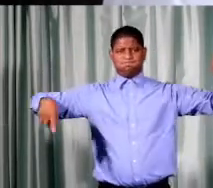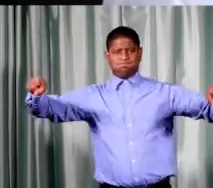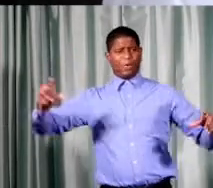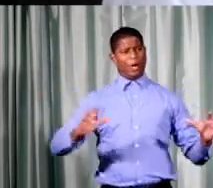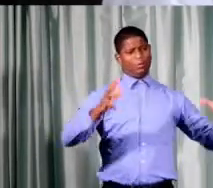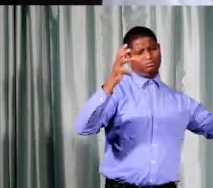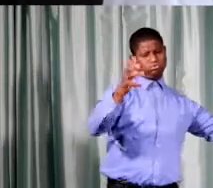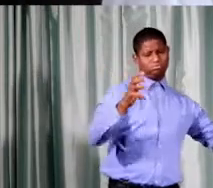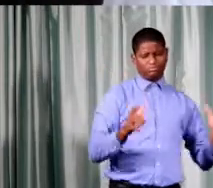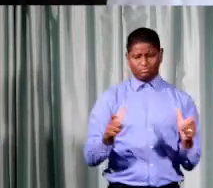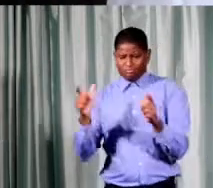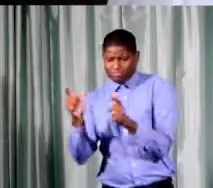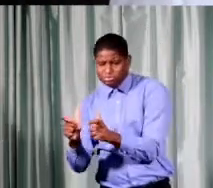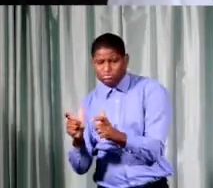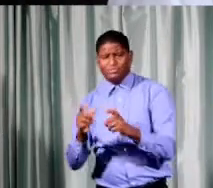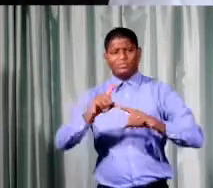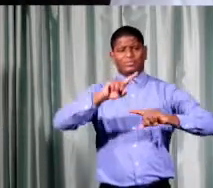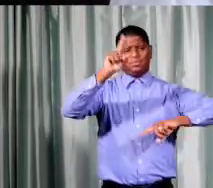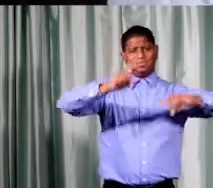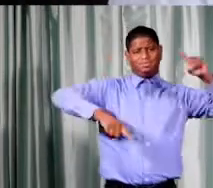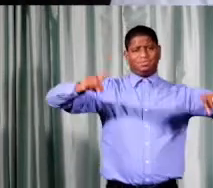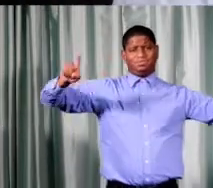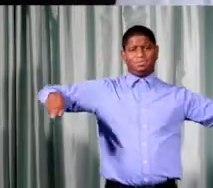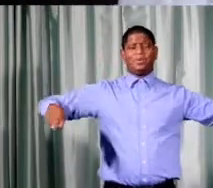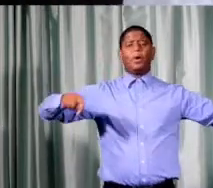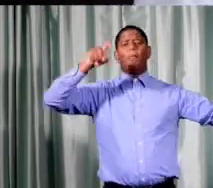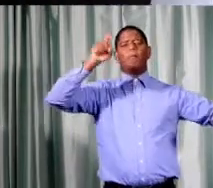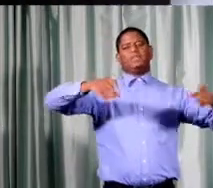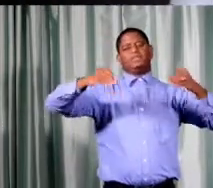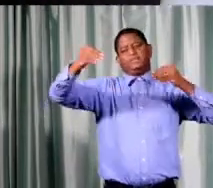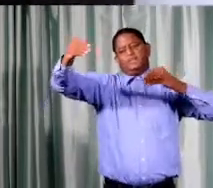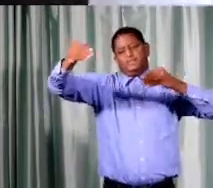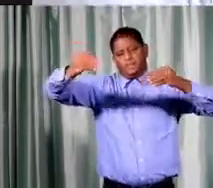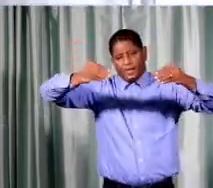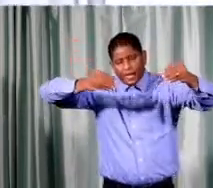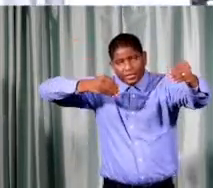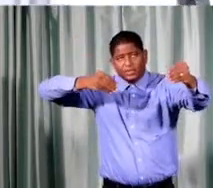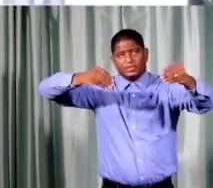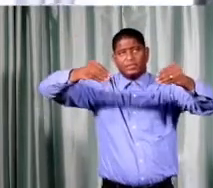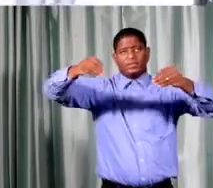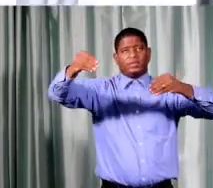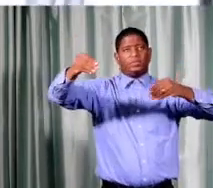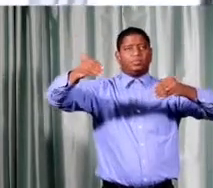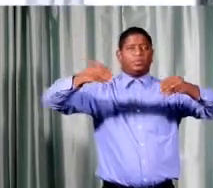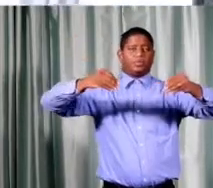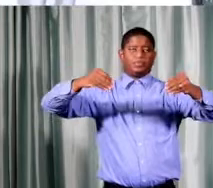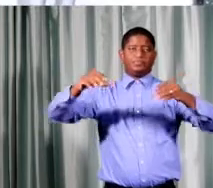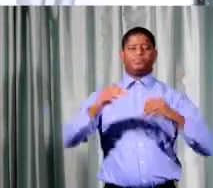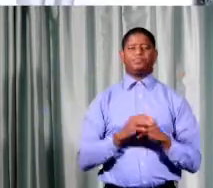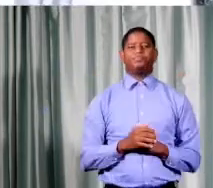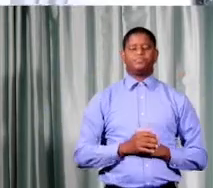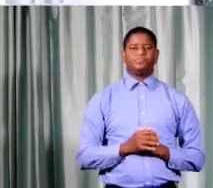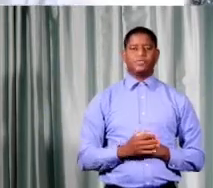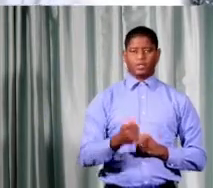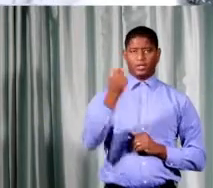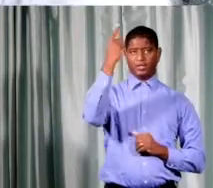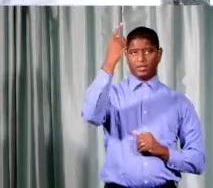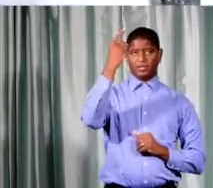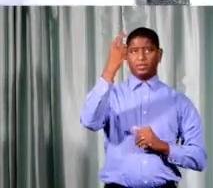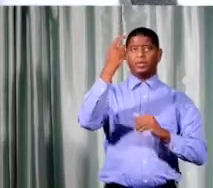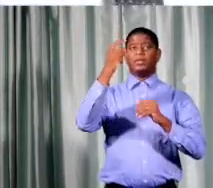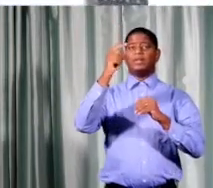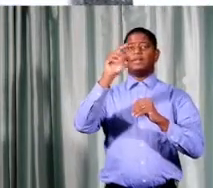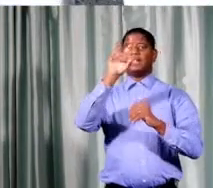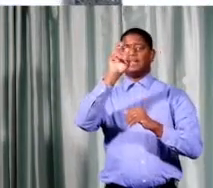companies, flexibility had to be built into it. All right, so this is the filter, and based on